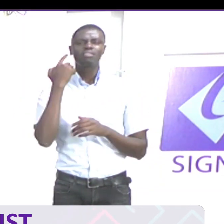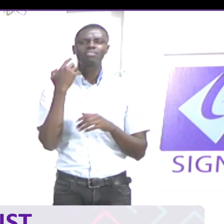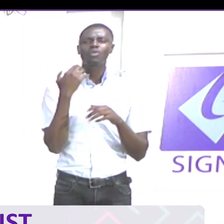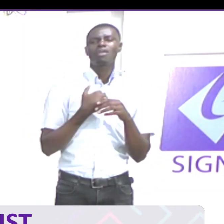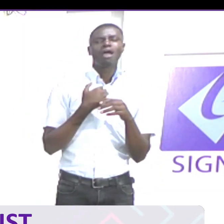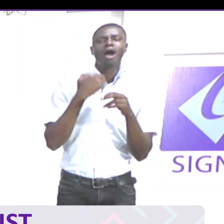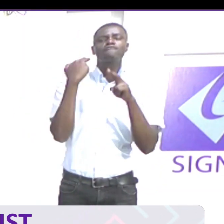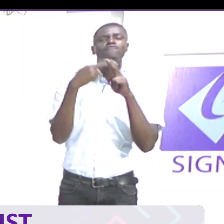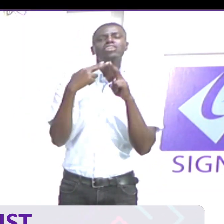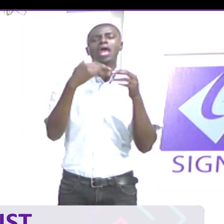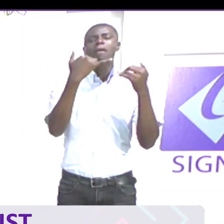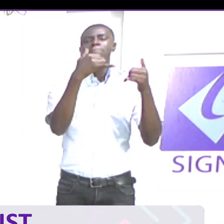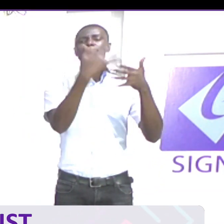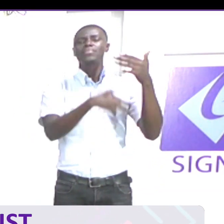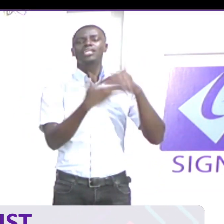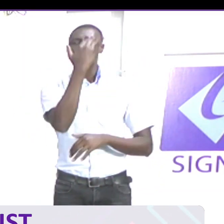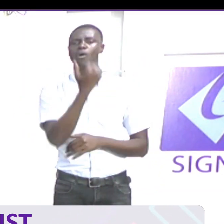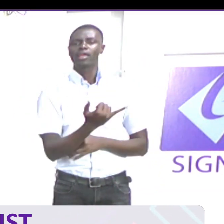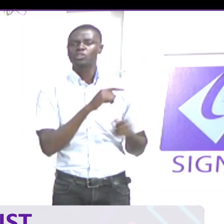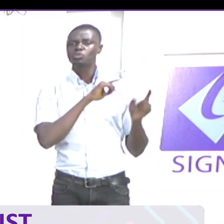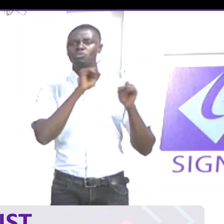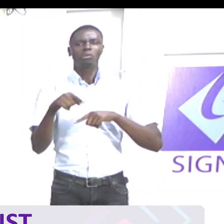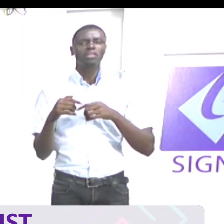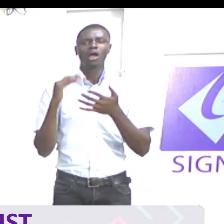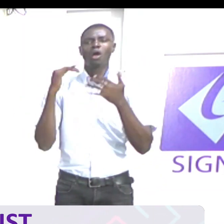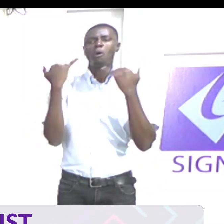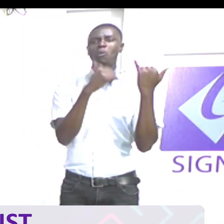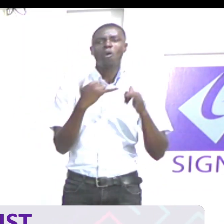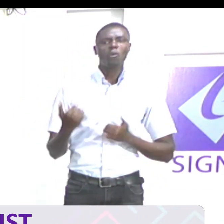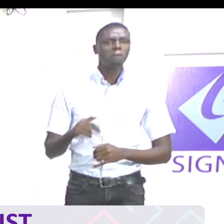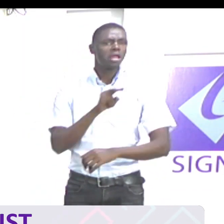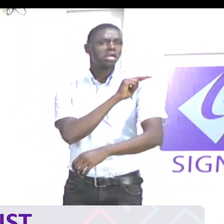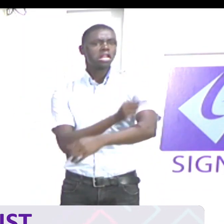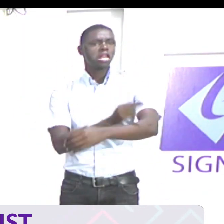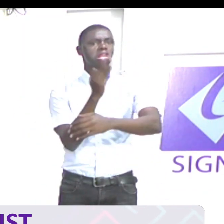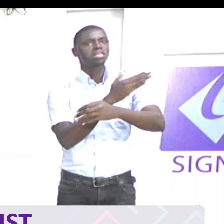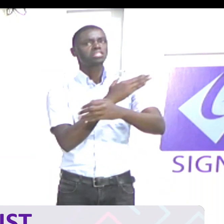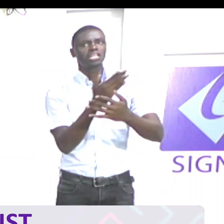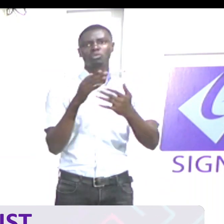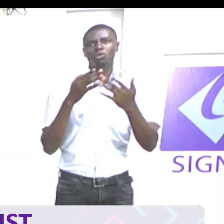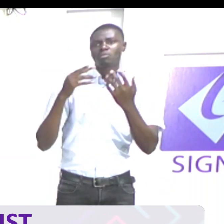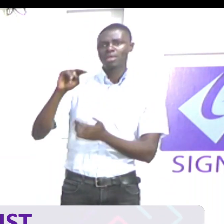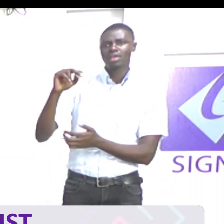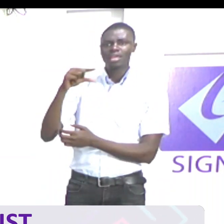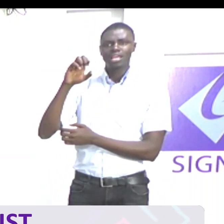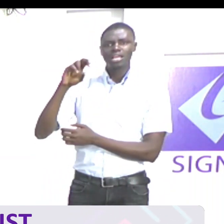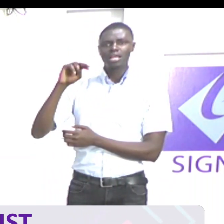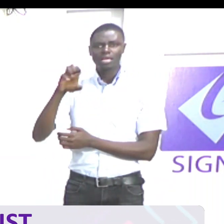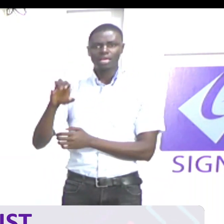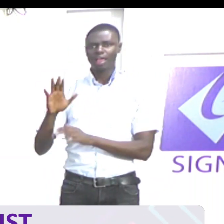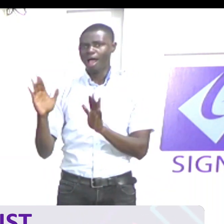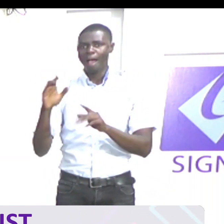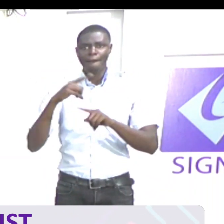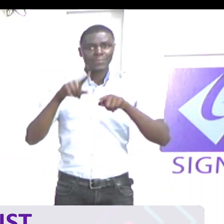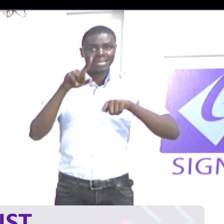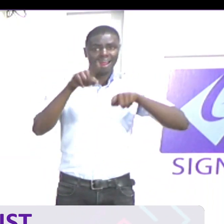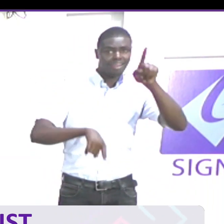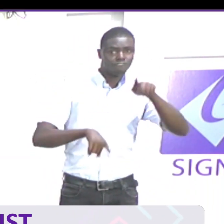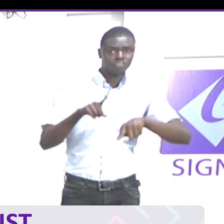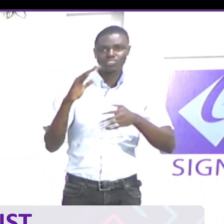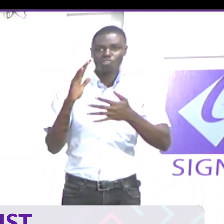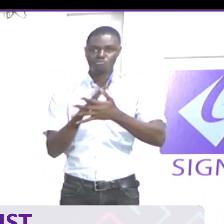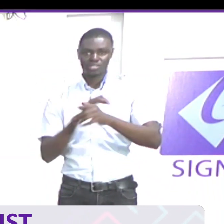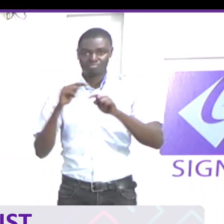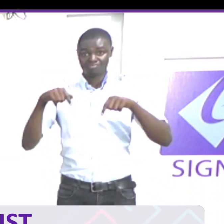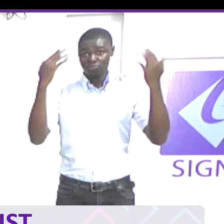playlist from? Alright? It's actually talking to my Naija, Pekeke, my Afrobeats, my Genge. The diversity of music. And tonight,